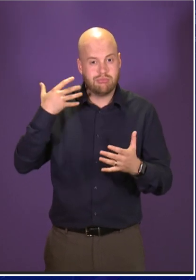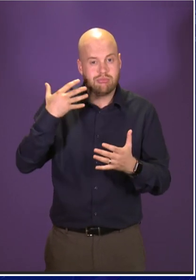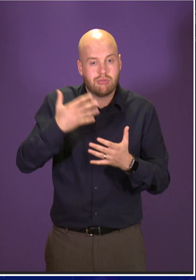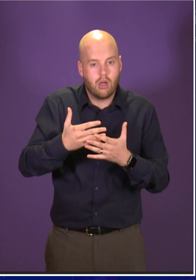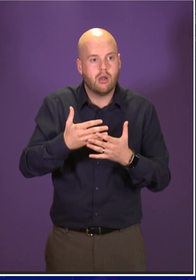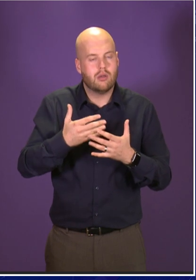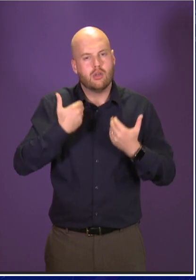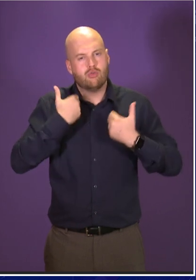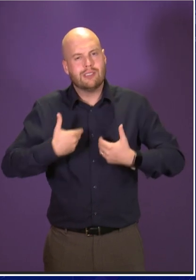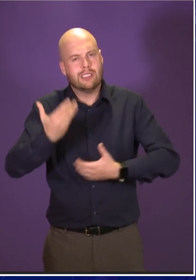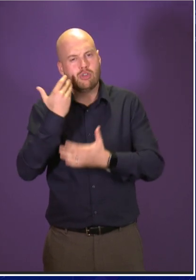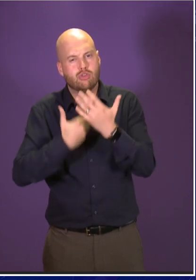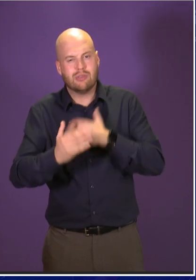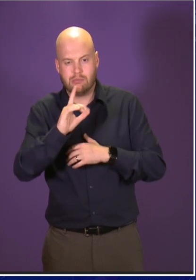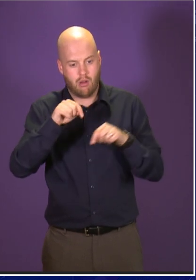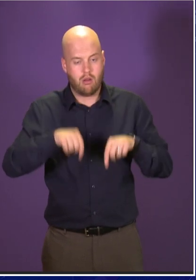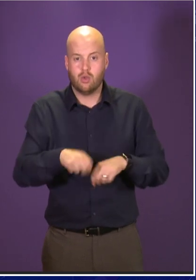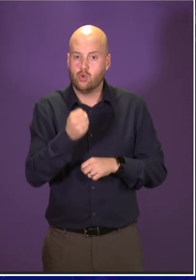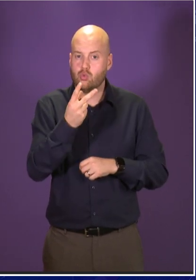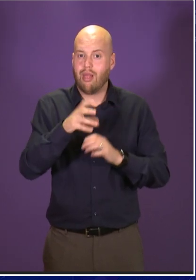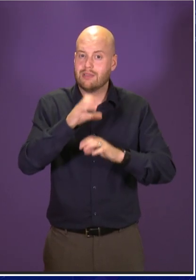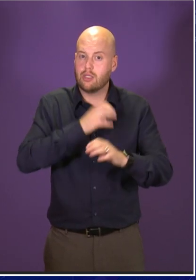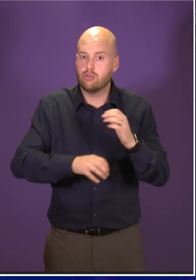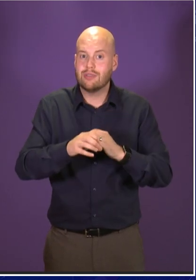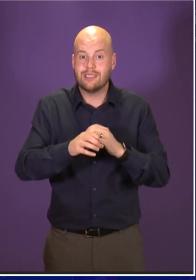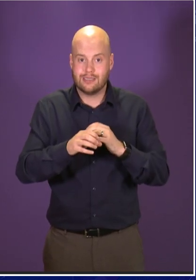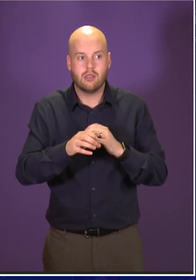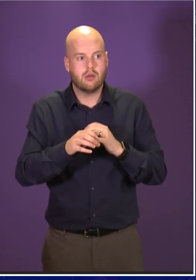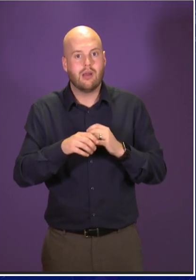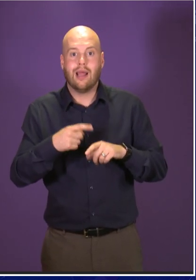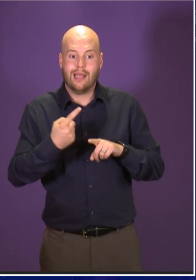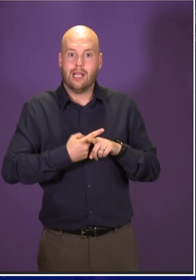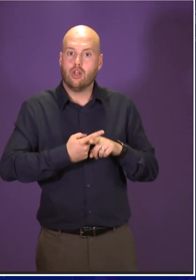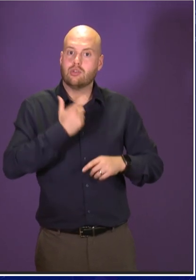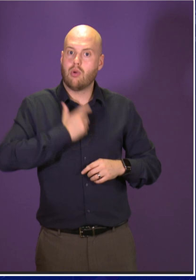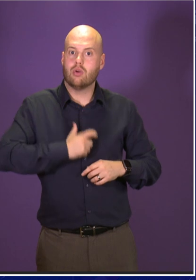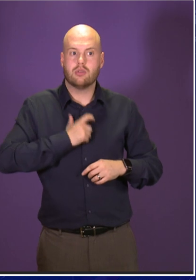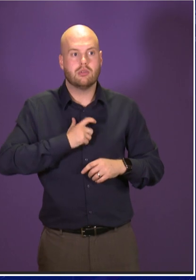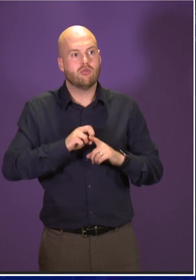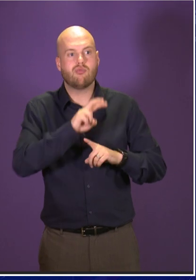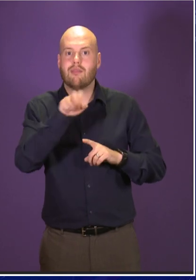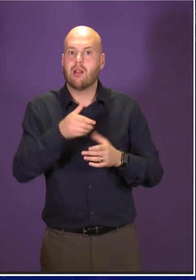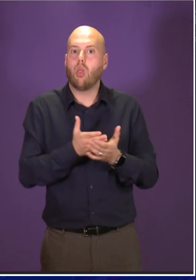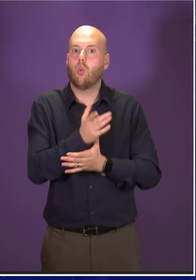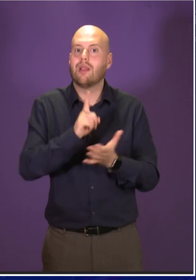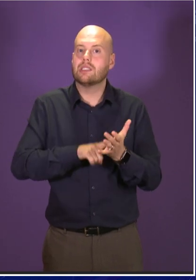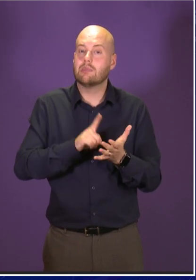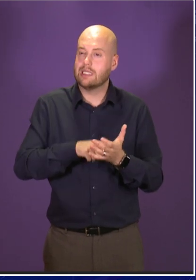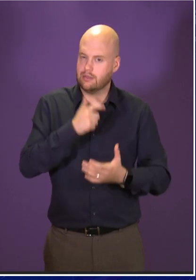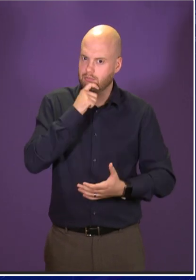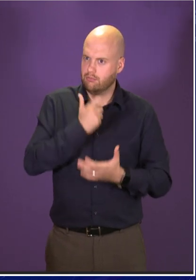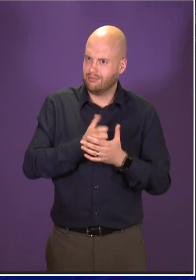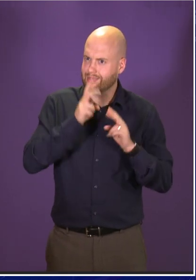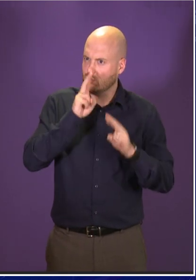the ages, and already in the 12th century, an English crusader traveling through Lisbon was astonished to see so many people in the